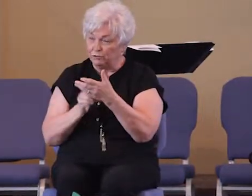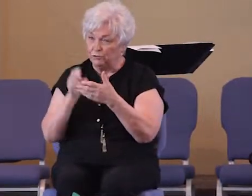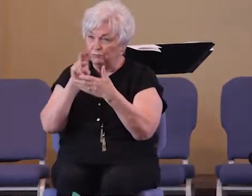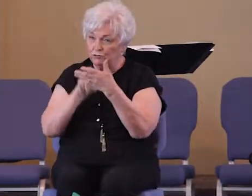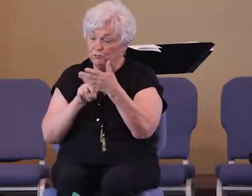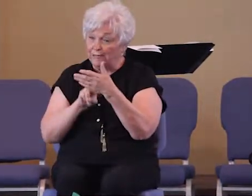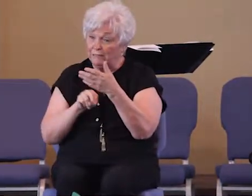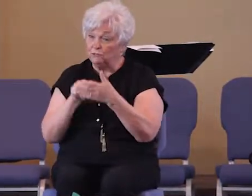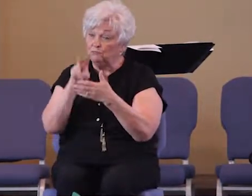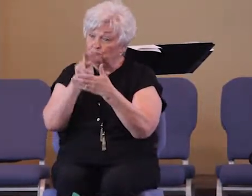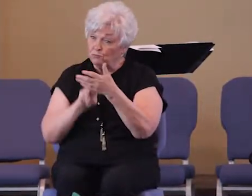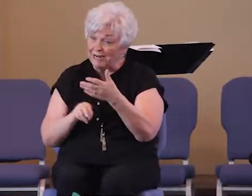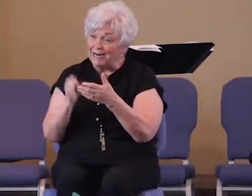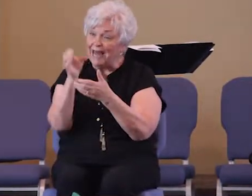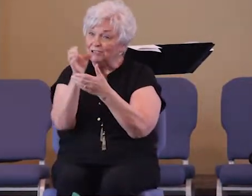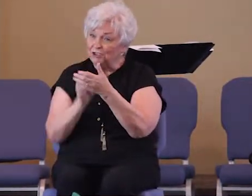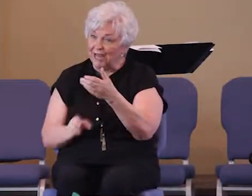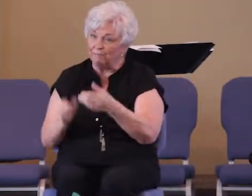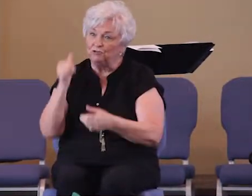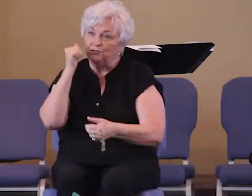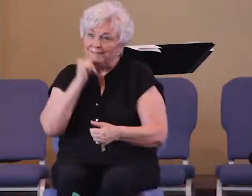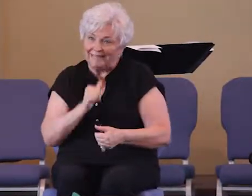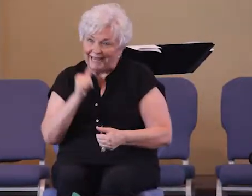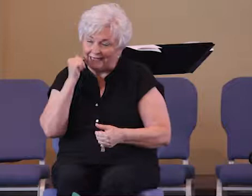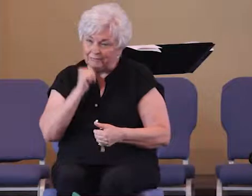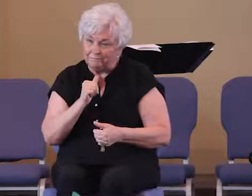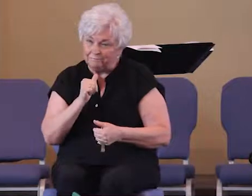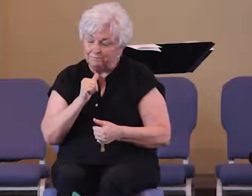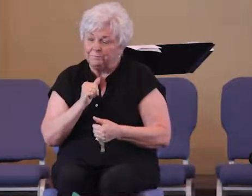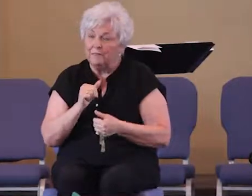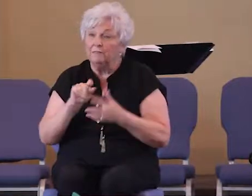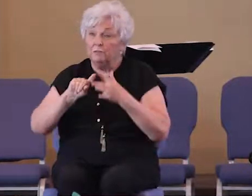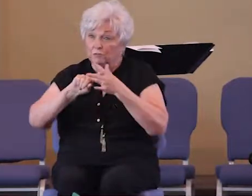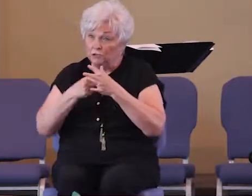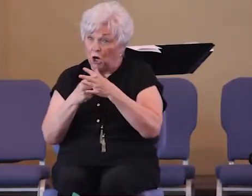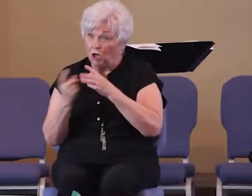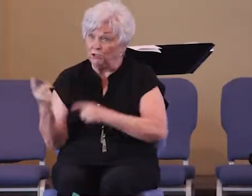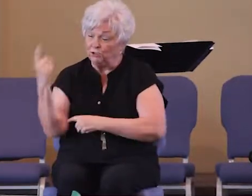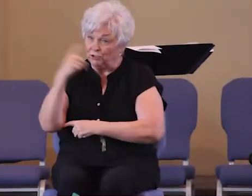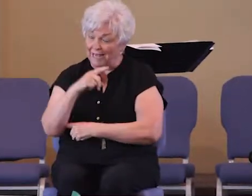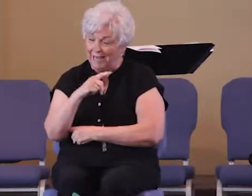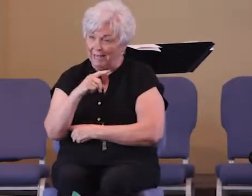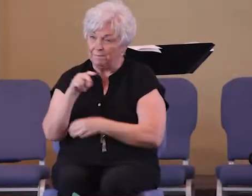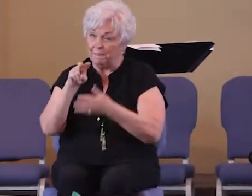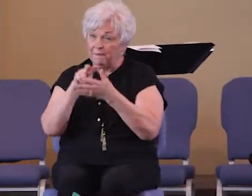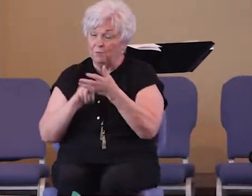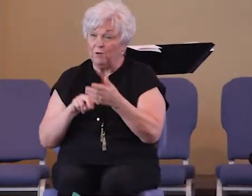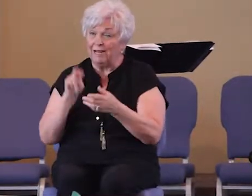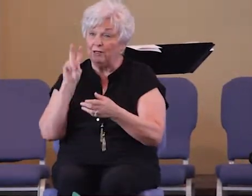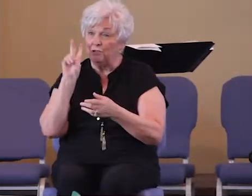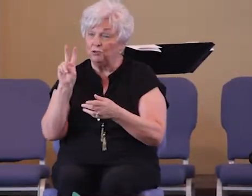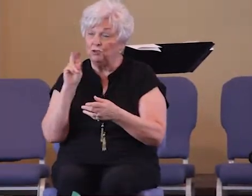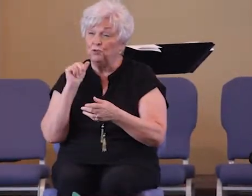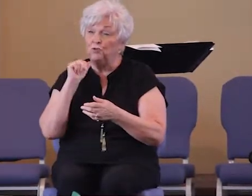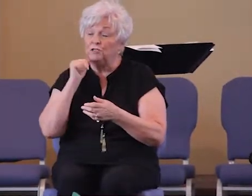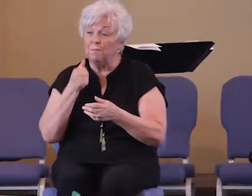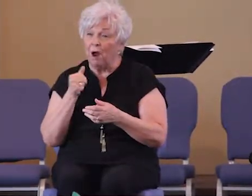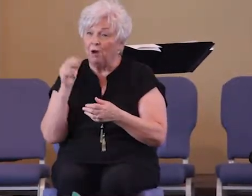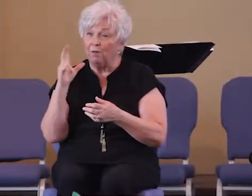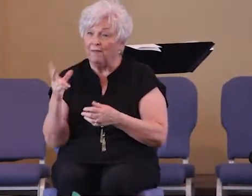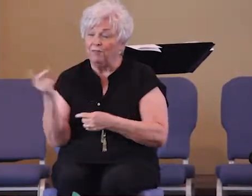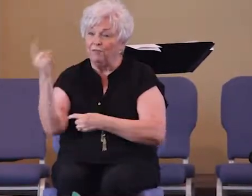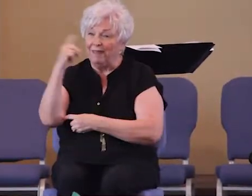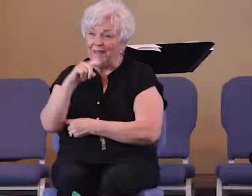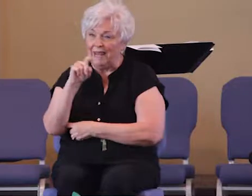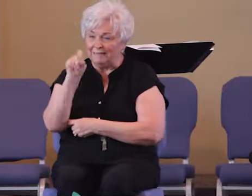chapter a day. So begin today, read two tomorrow, and three the next day, and so on and so